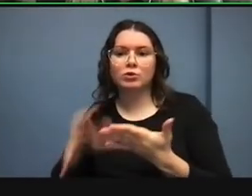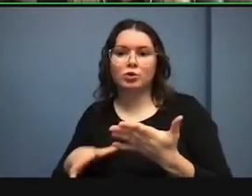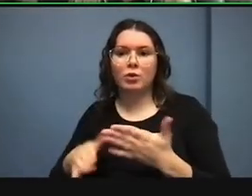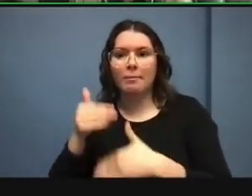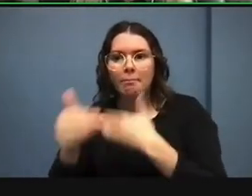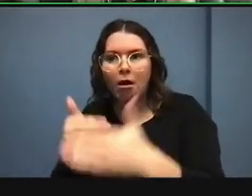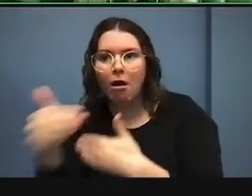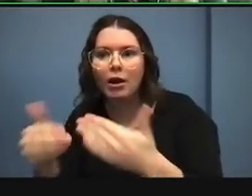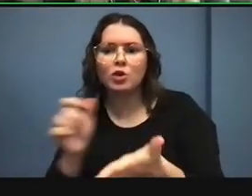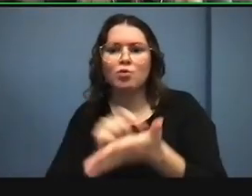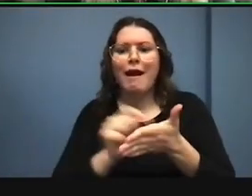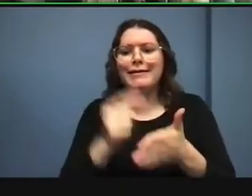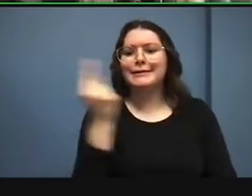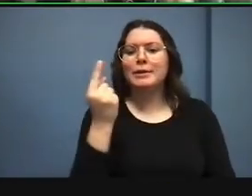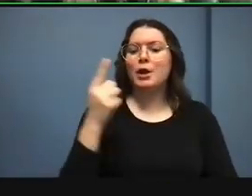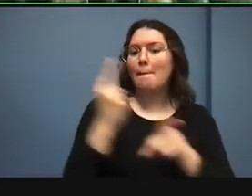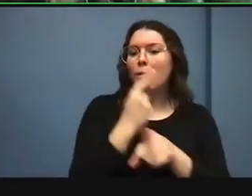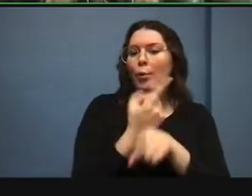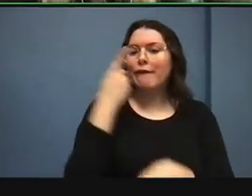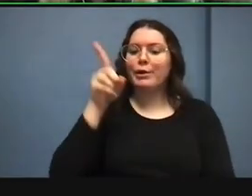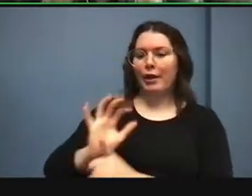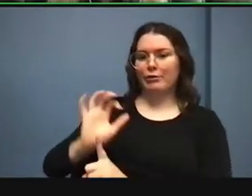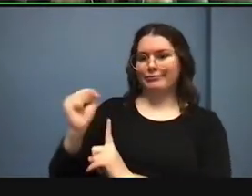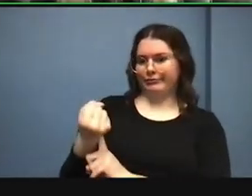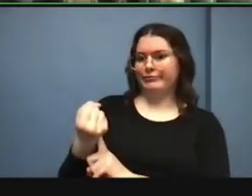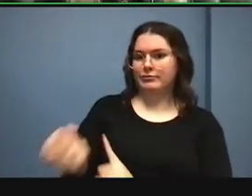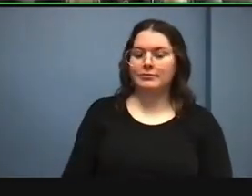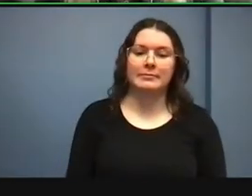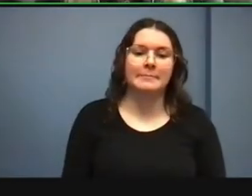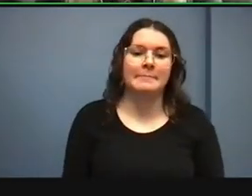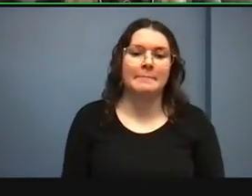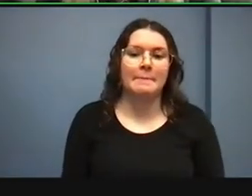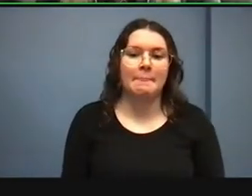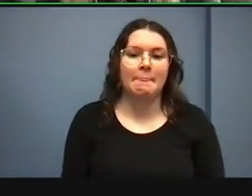that's appropriate in light of their circumstances.